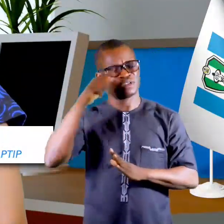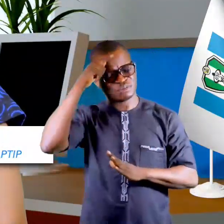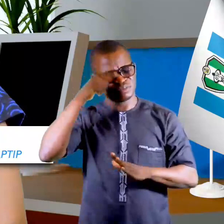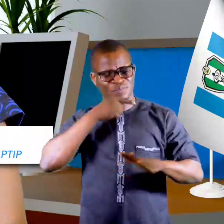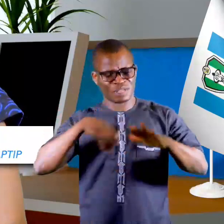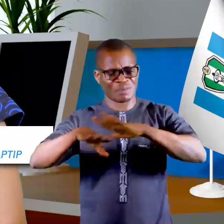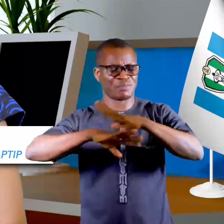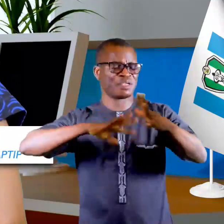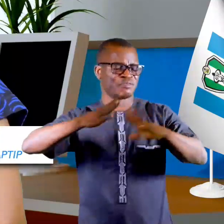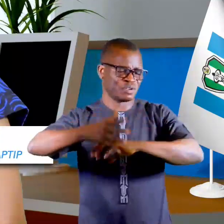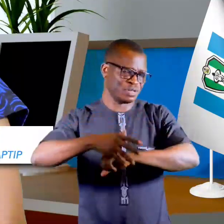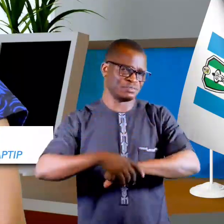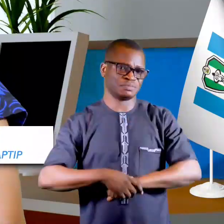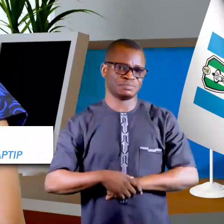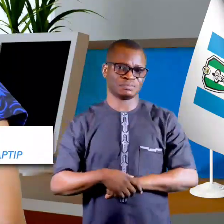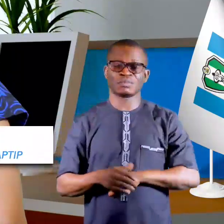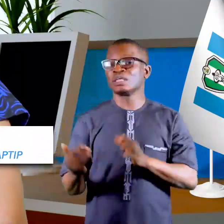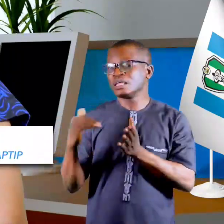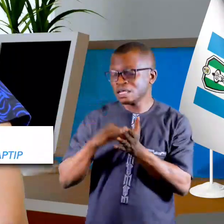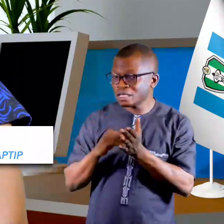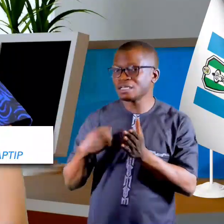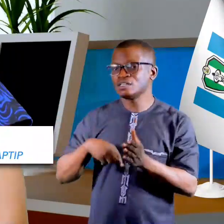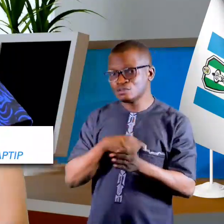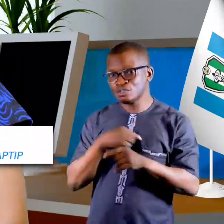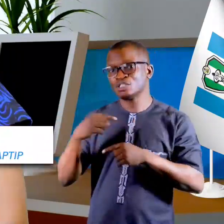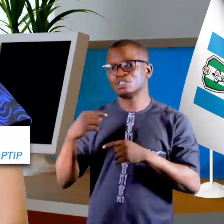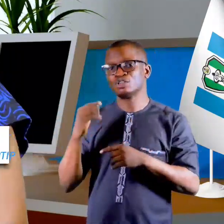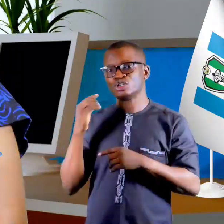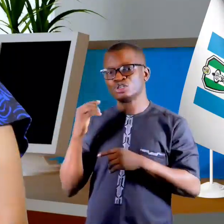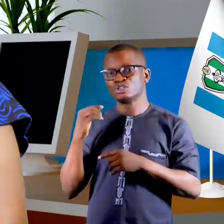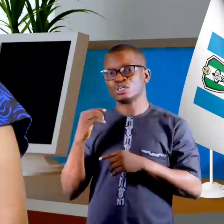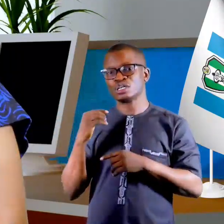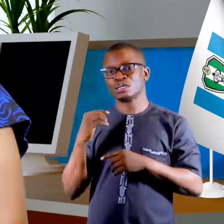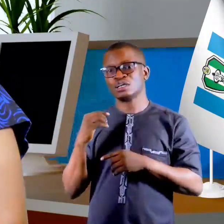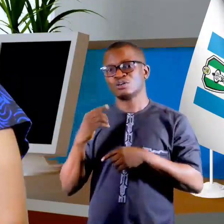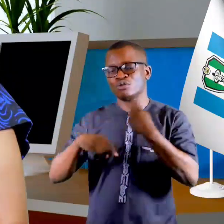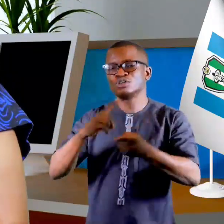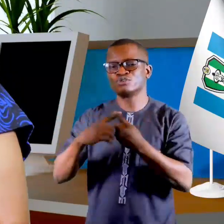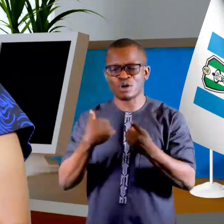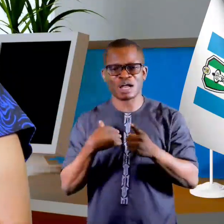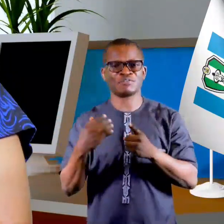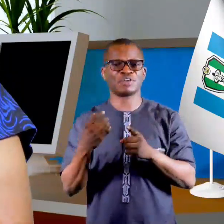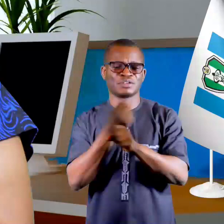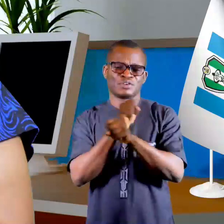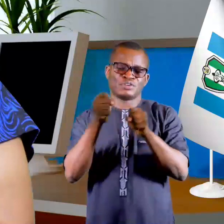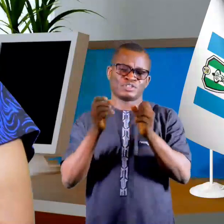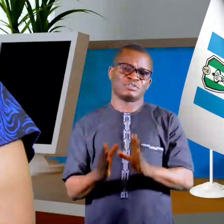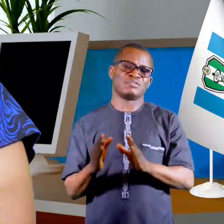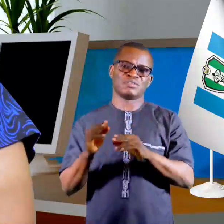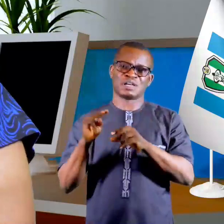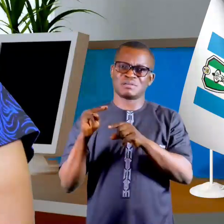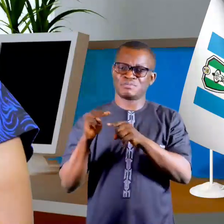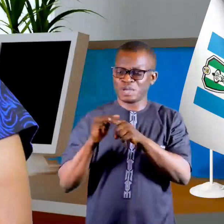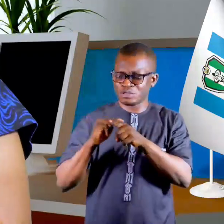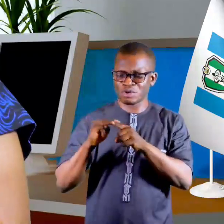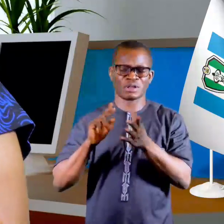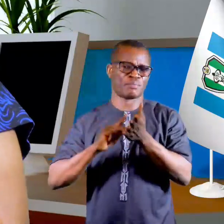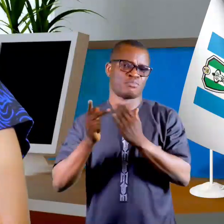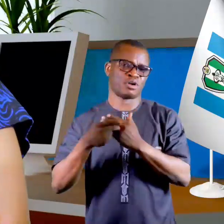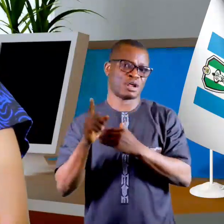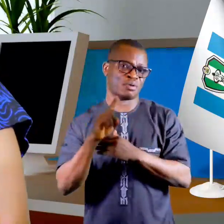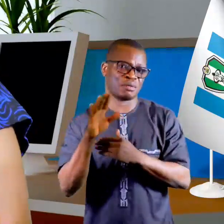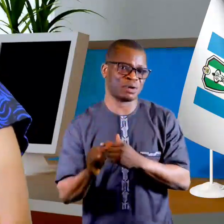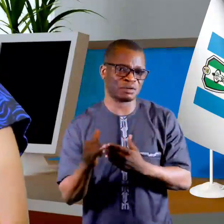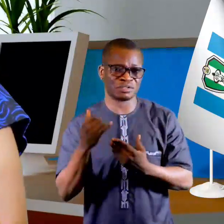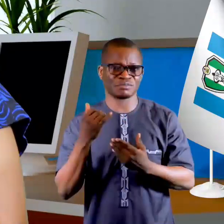gender-based violence. NAPTIP is also going to have a survivor co-mentoring program where